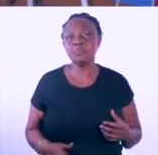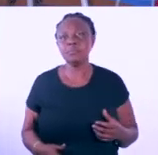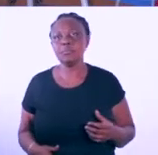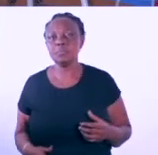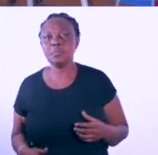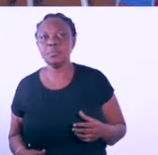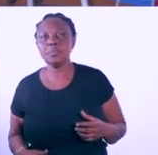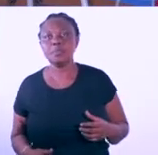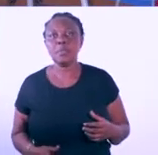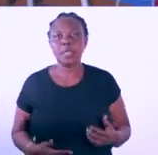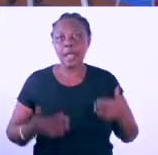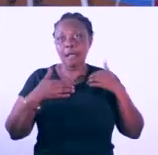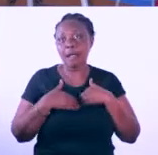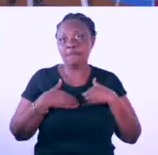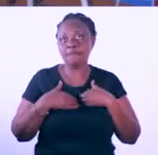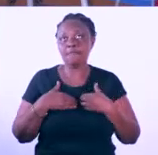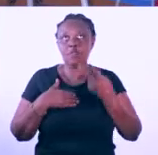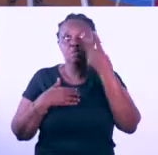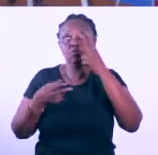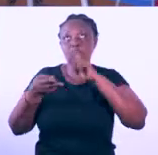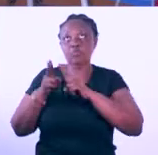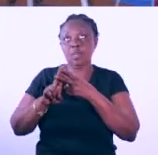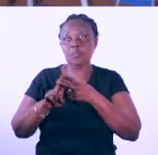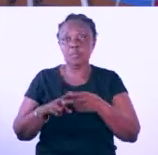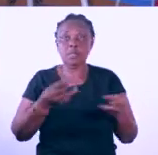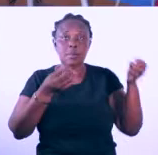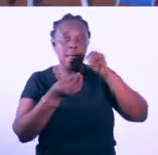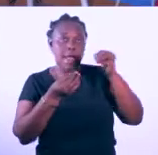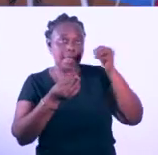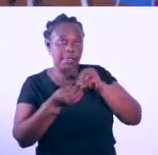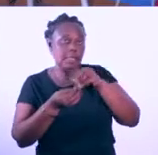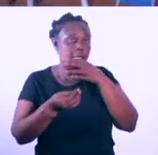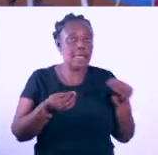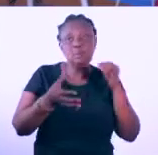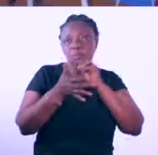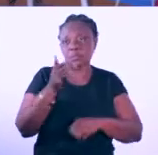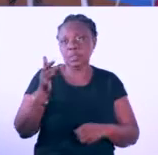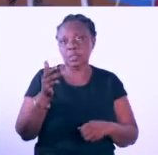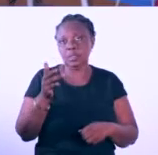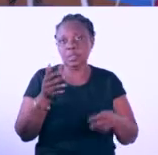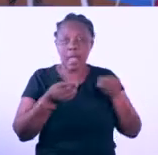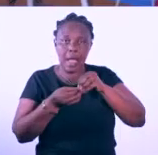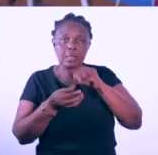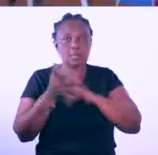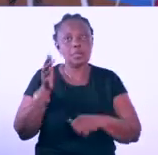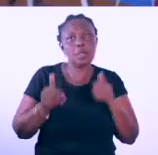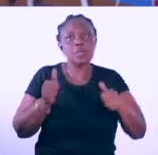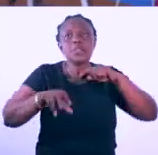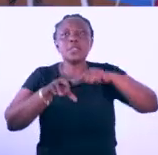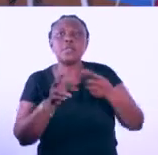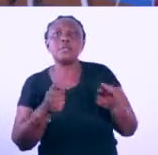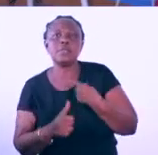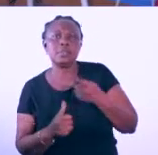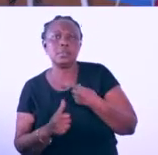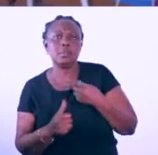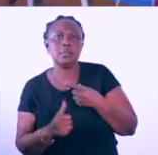2 columns. These are addition questions and subtraction questions. Which one do what you want to start off first?